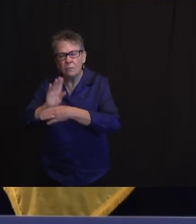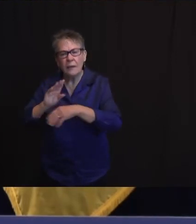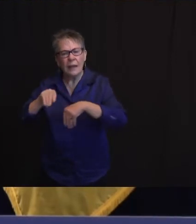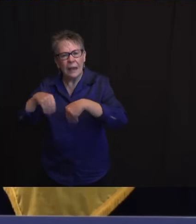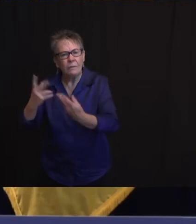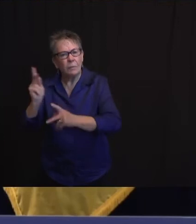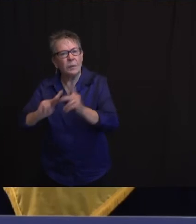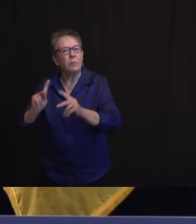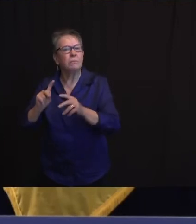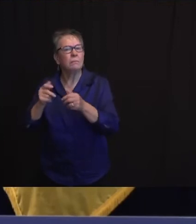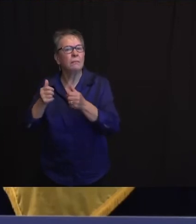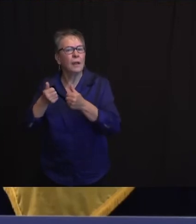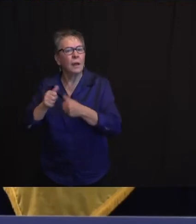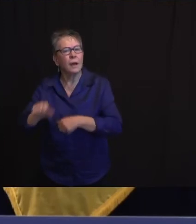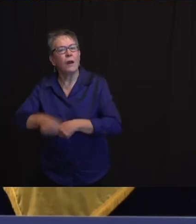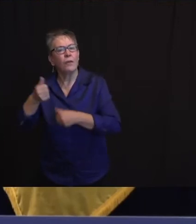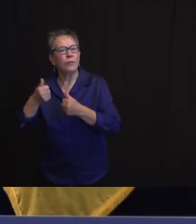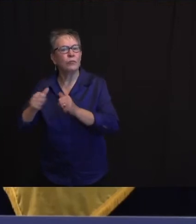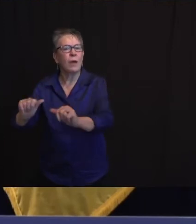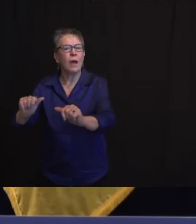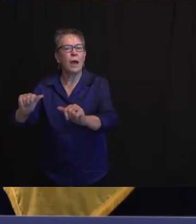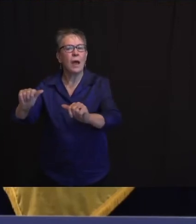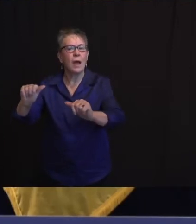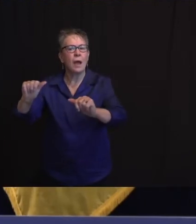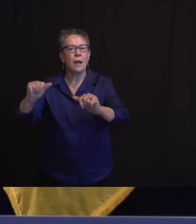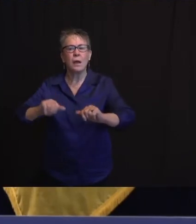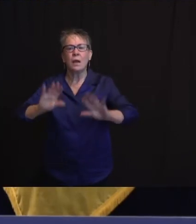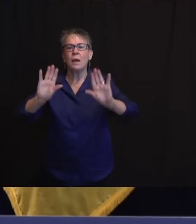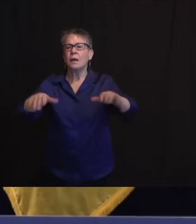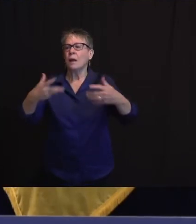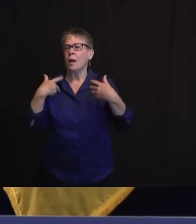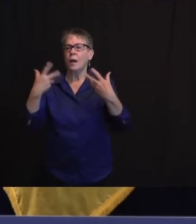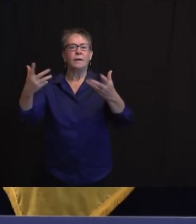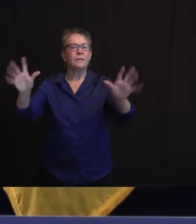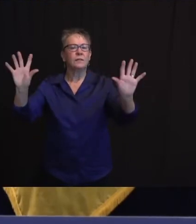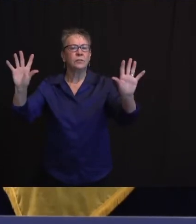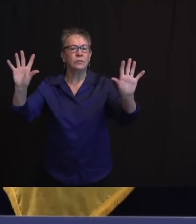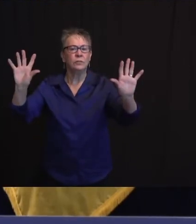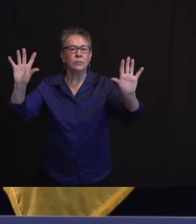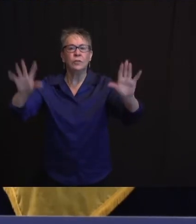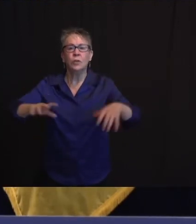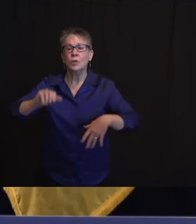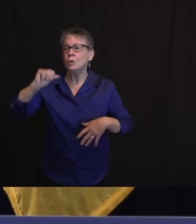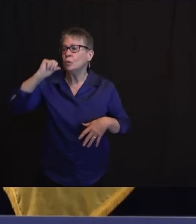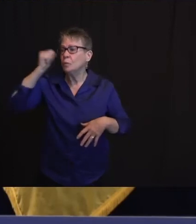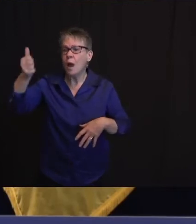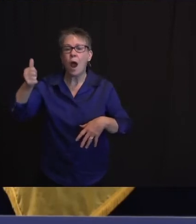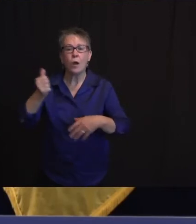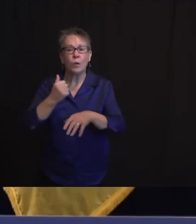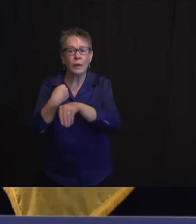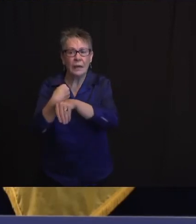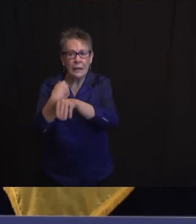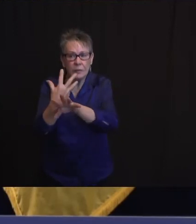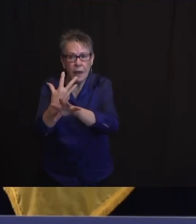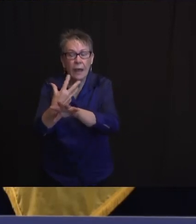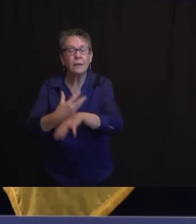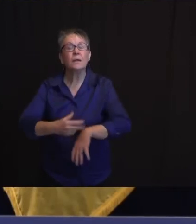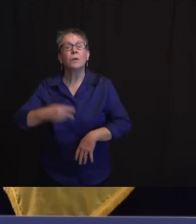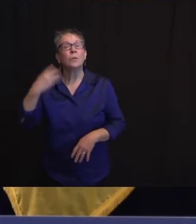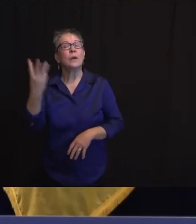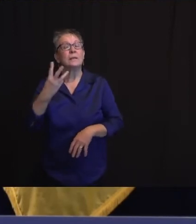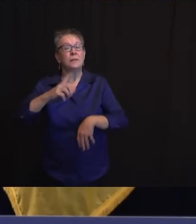everybody. Again, tomorrow will be electronic. Wednesday at 1 o'clock, unless Dan